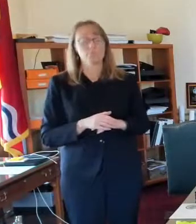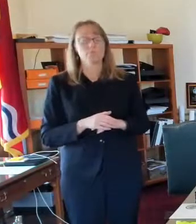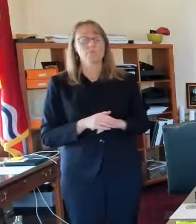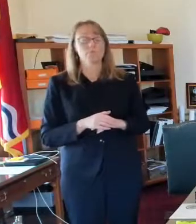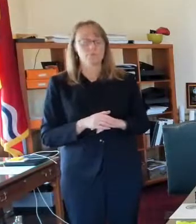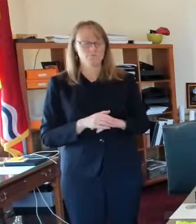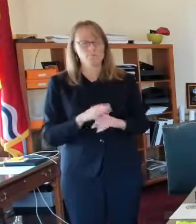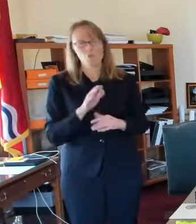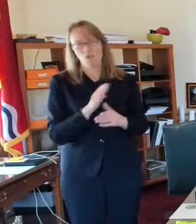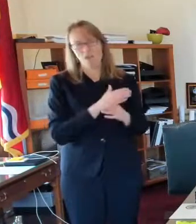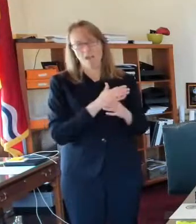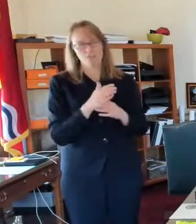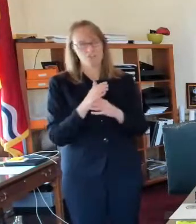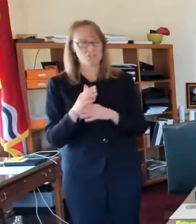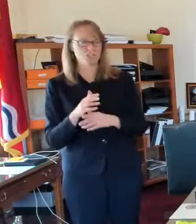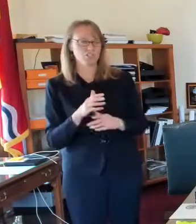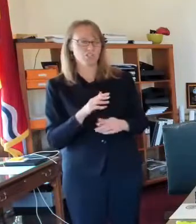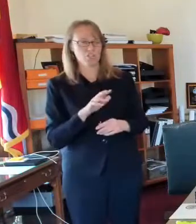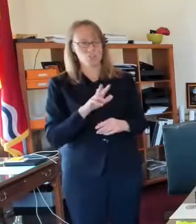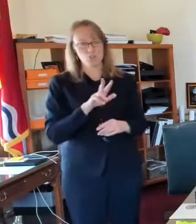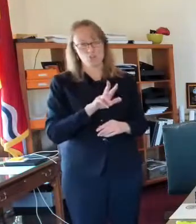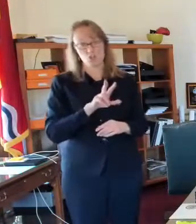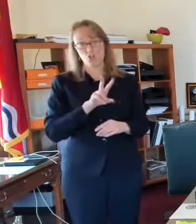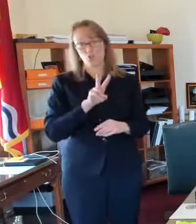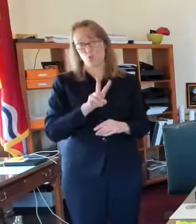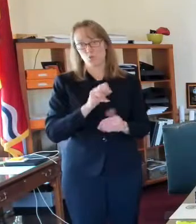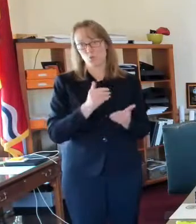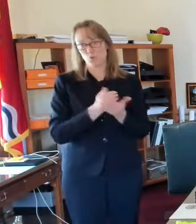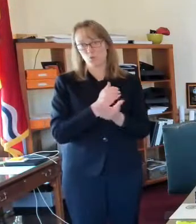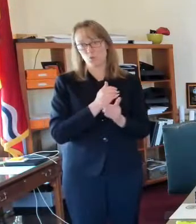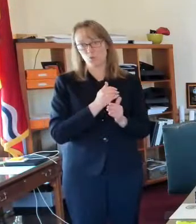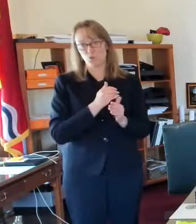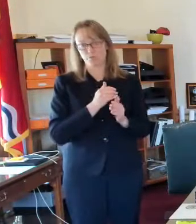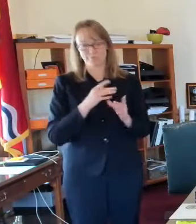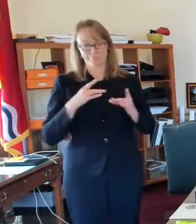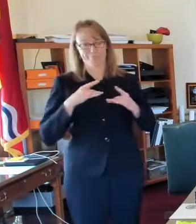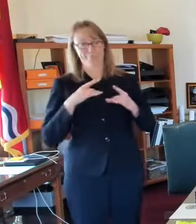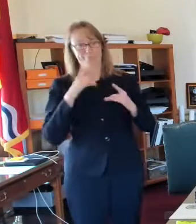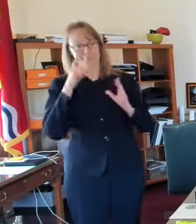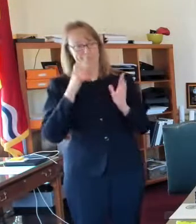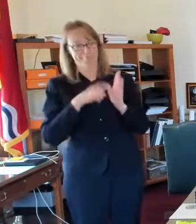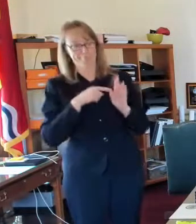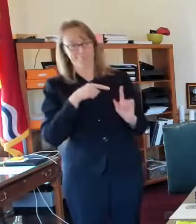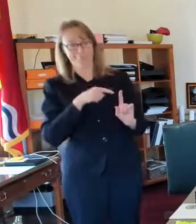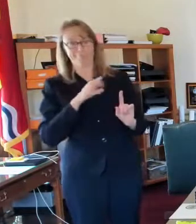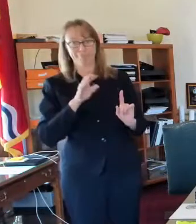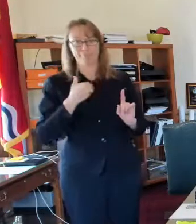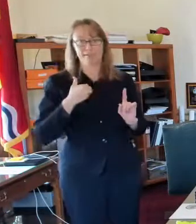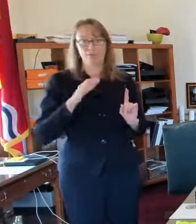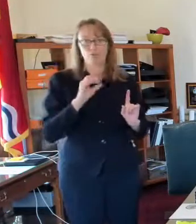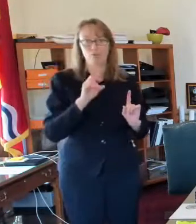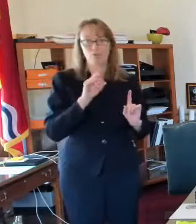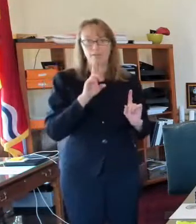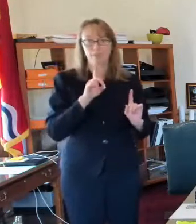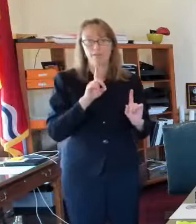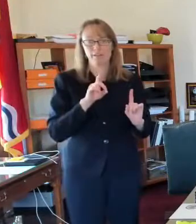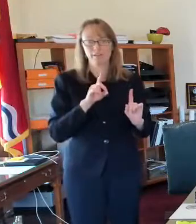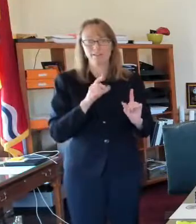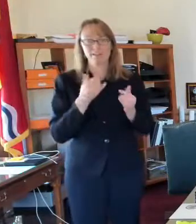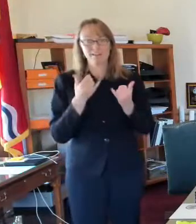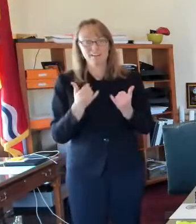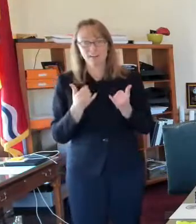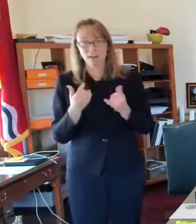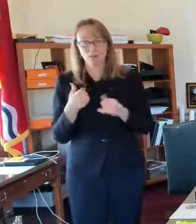We were 32 back a month ago, and on average, right now, 7-day average, we're at 95. So that's 3 times more